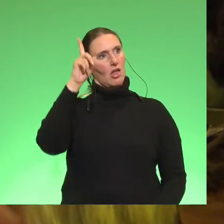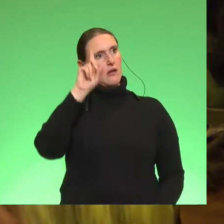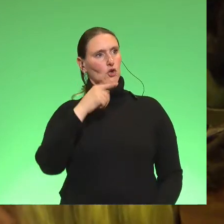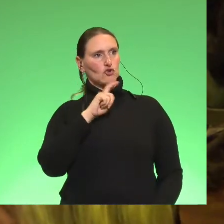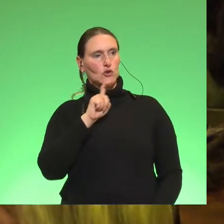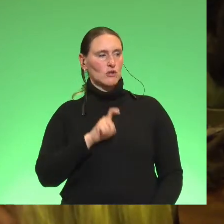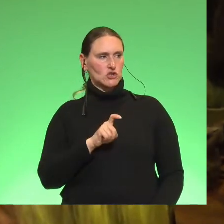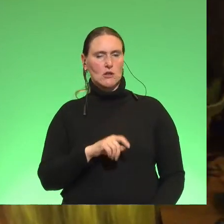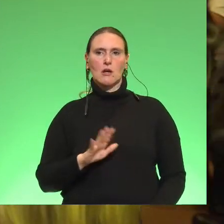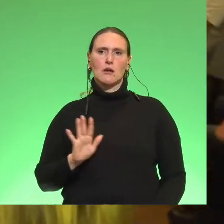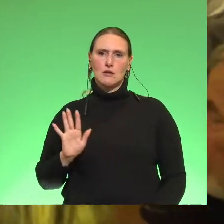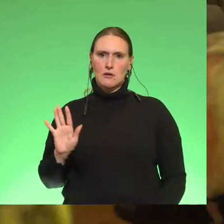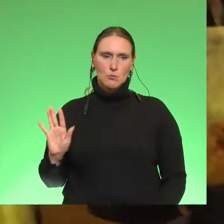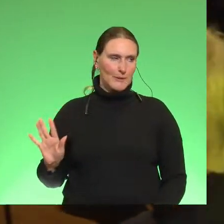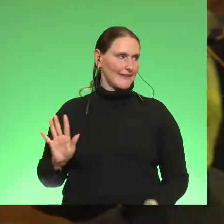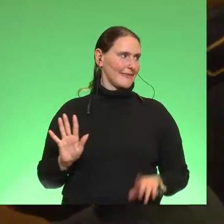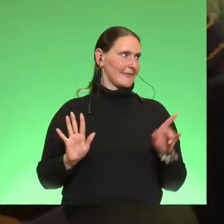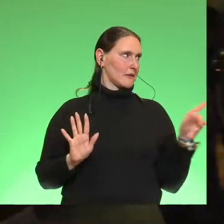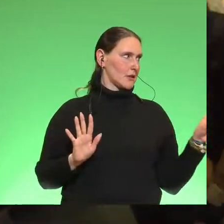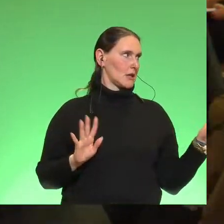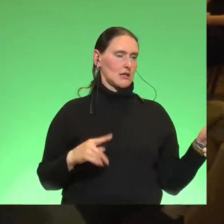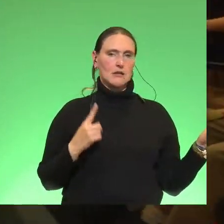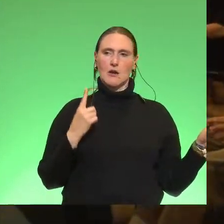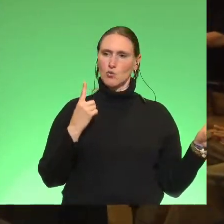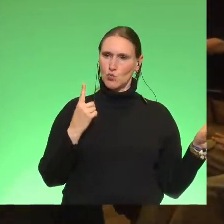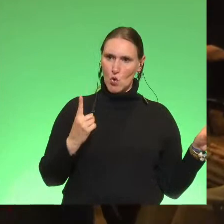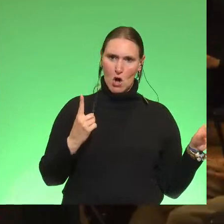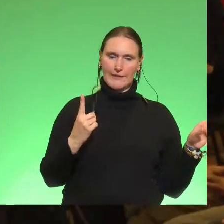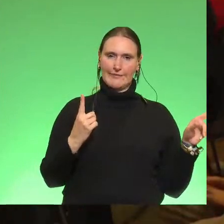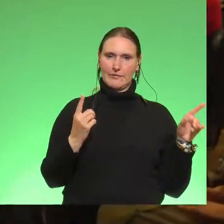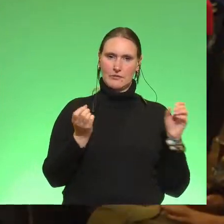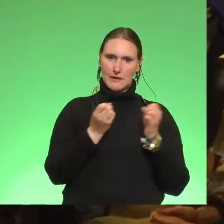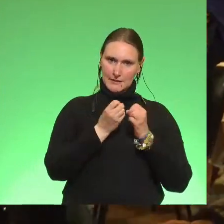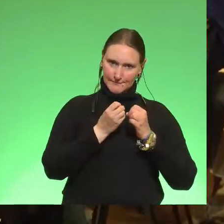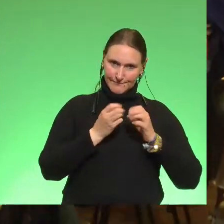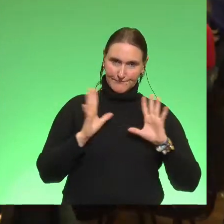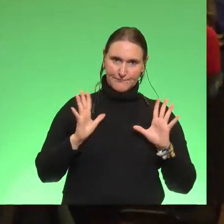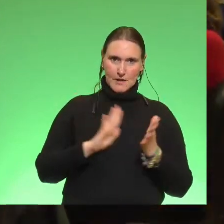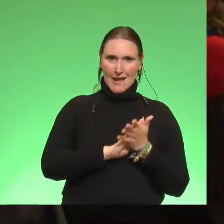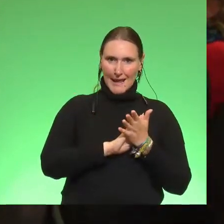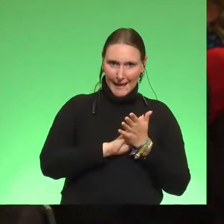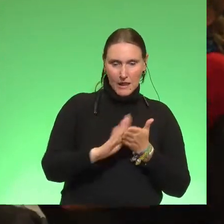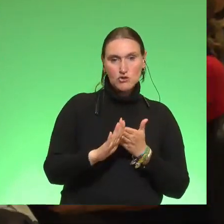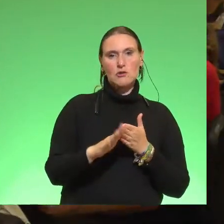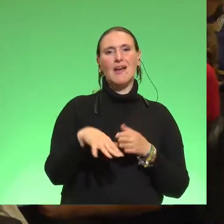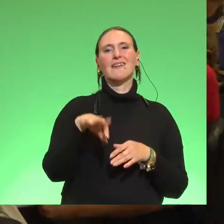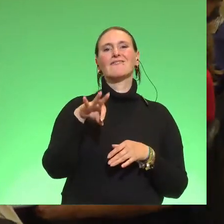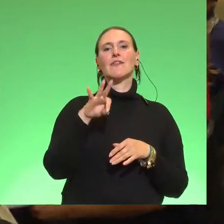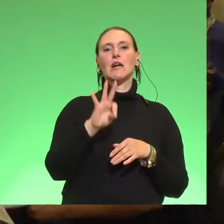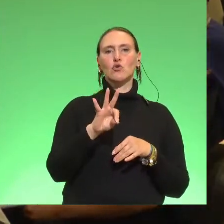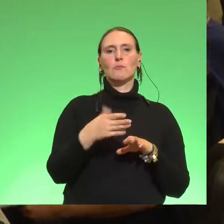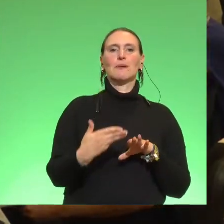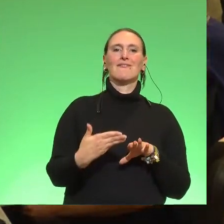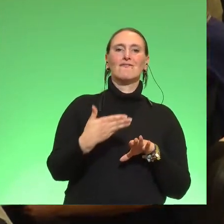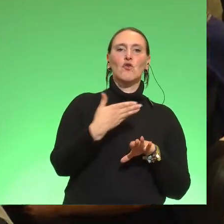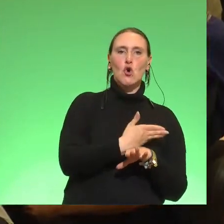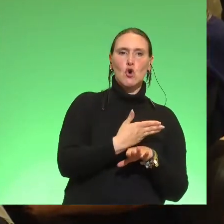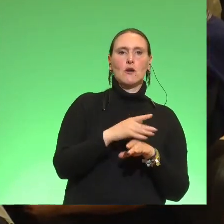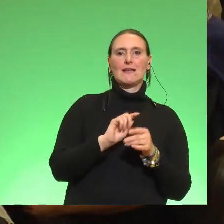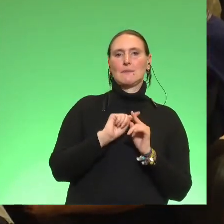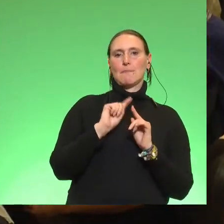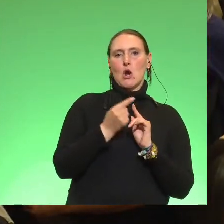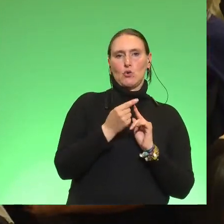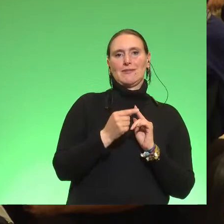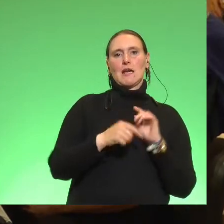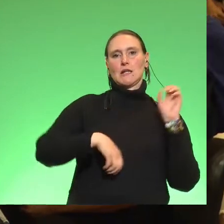Just one final clarification. What I meant was what Harun Farocki is making films about bombing, and now we are seeing films about